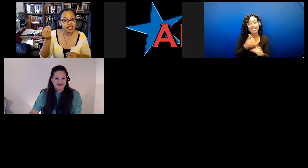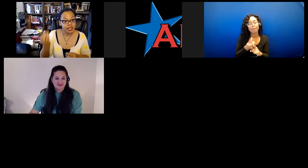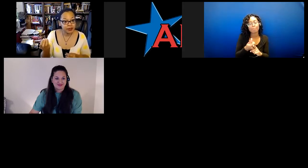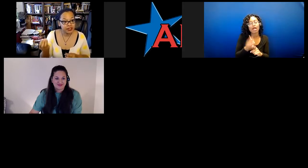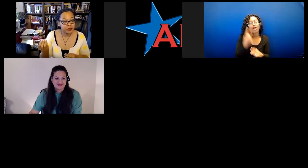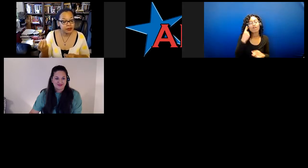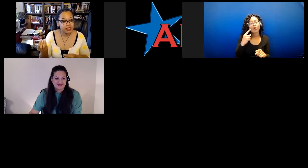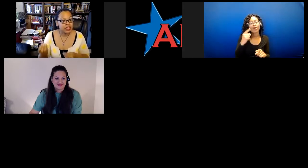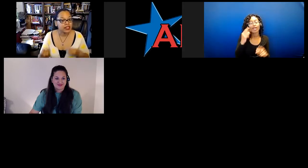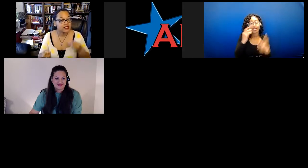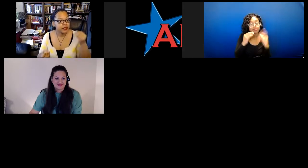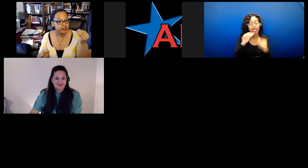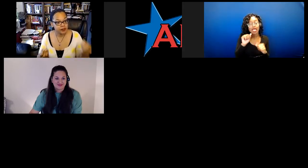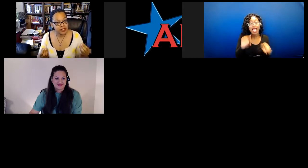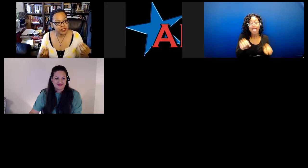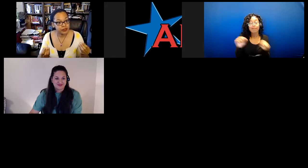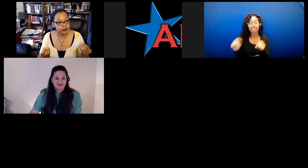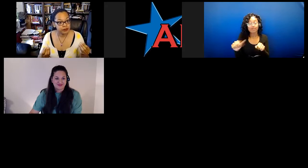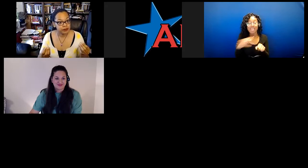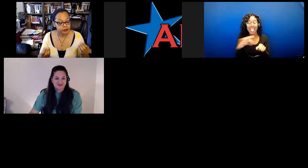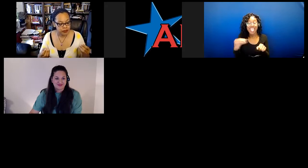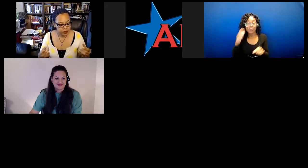experiencing ableism and experiencing racism.